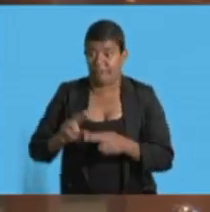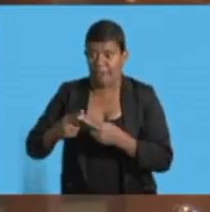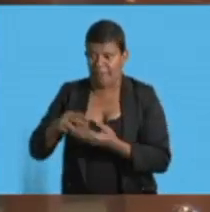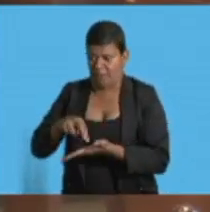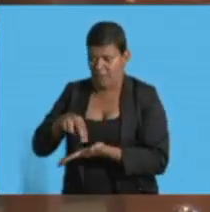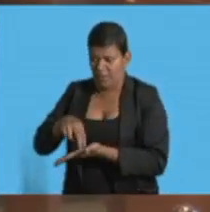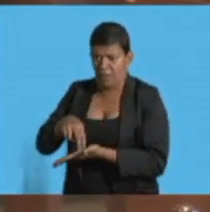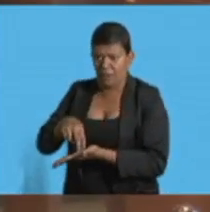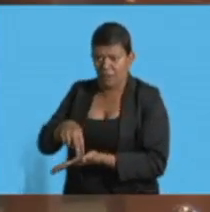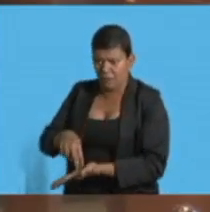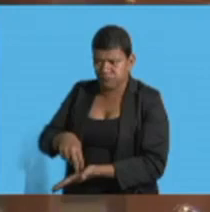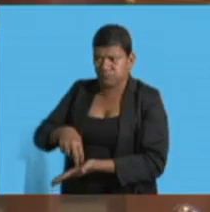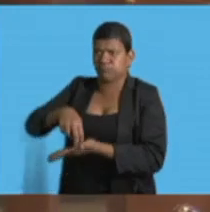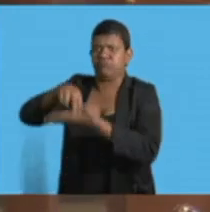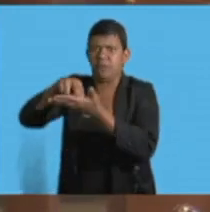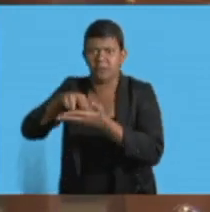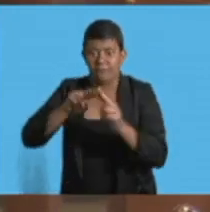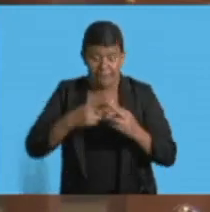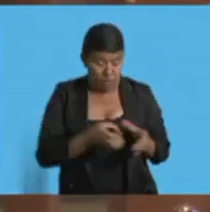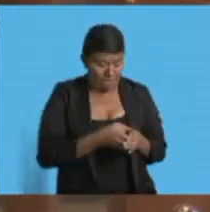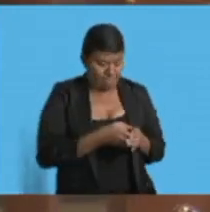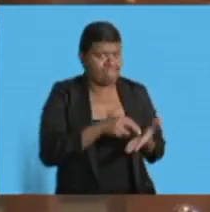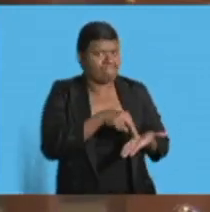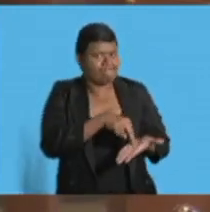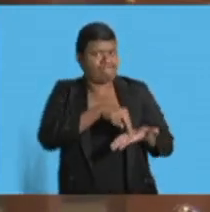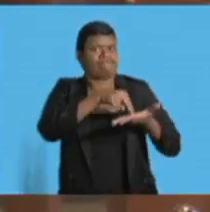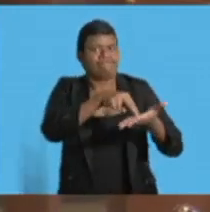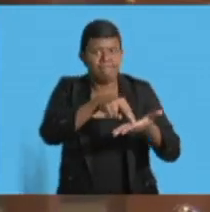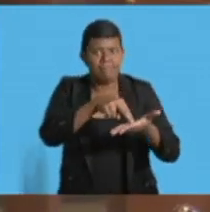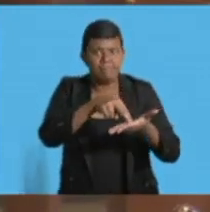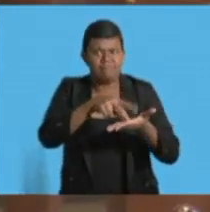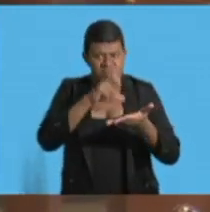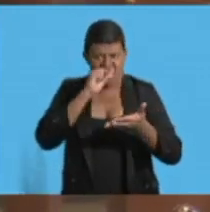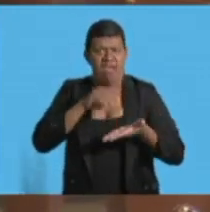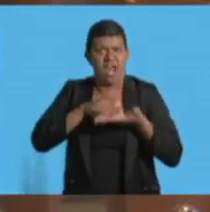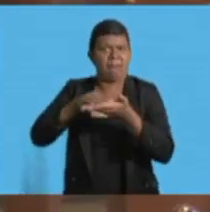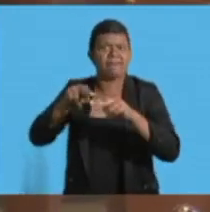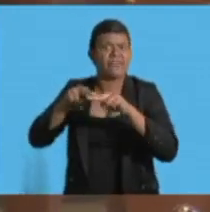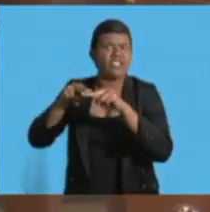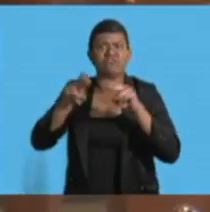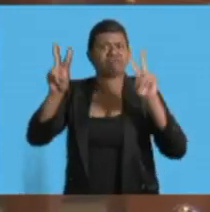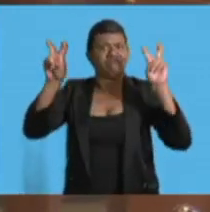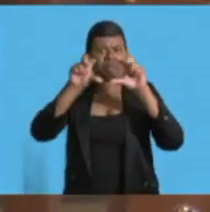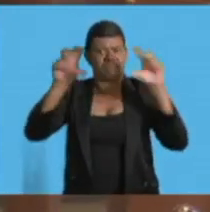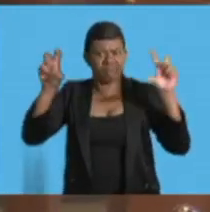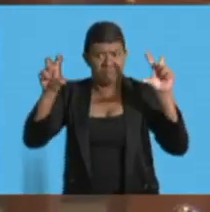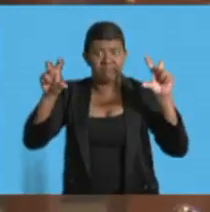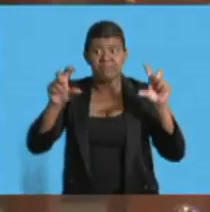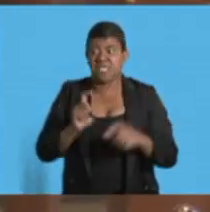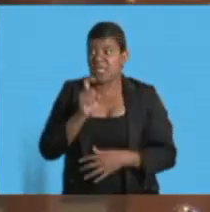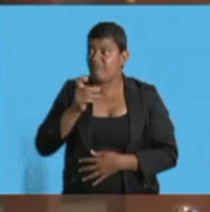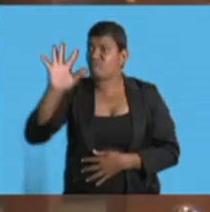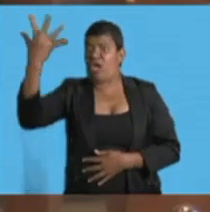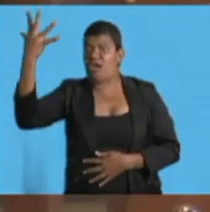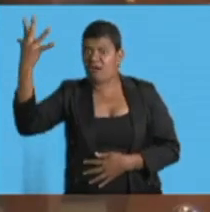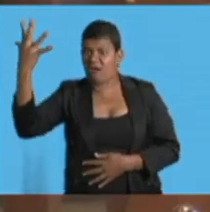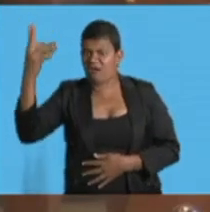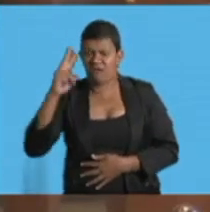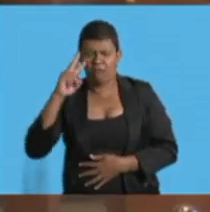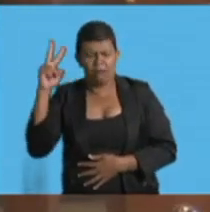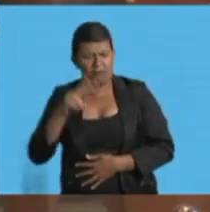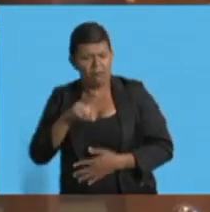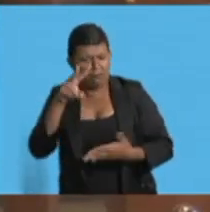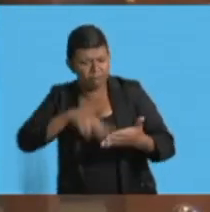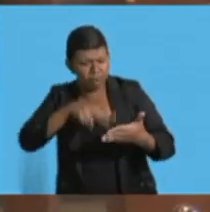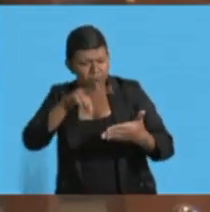Fiji," unquote. What a great theme. At one's glance, to any lay